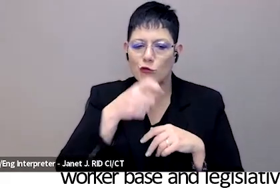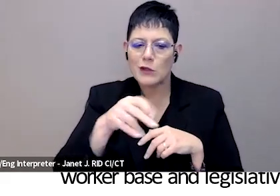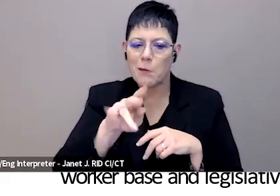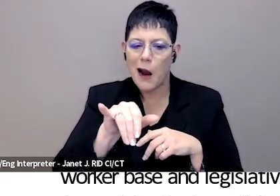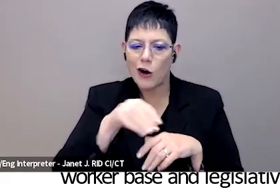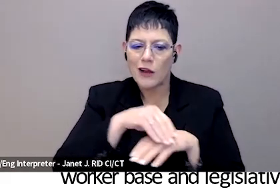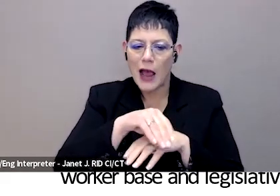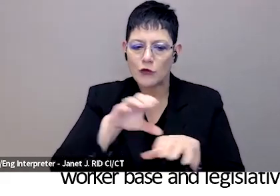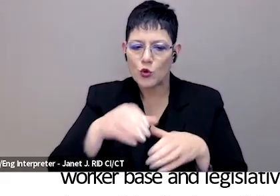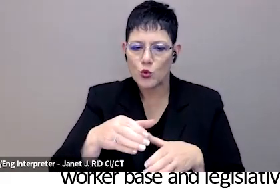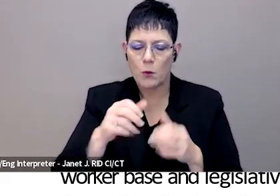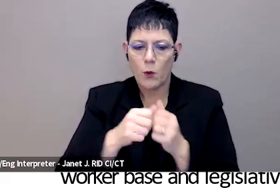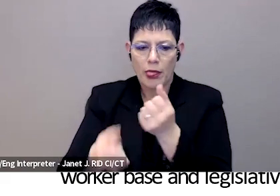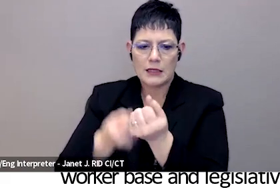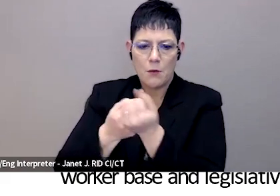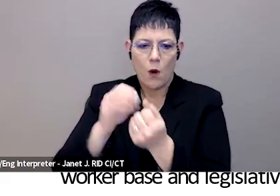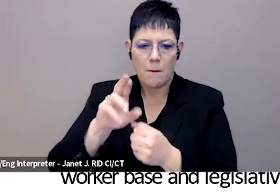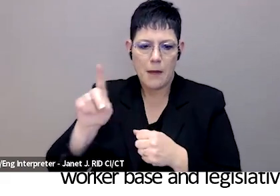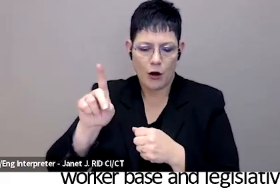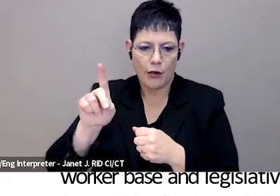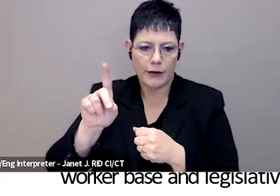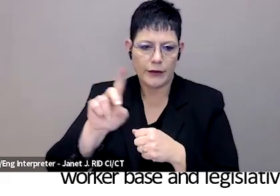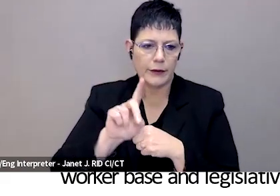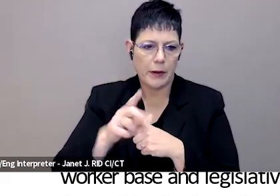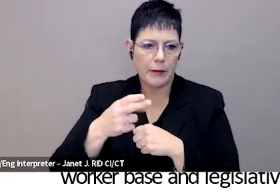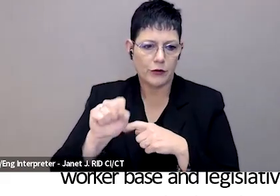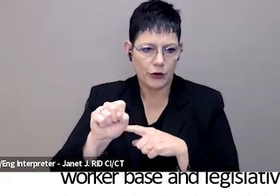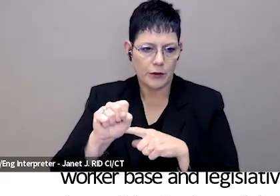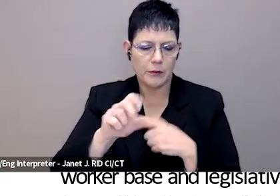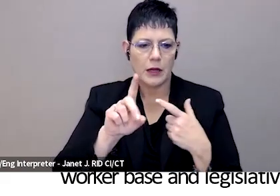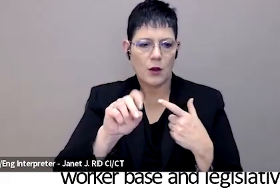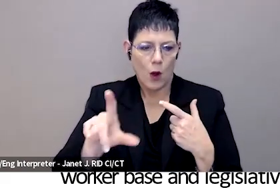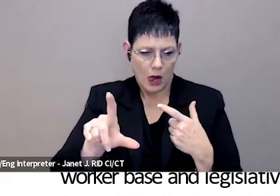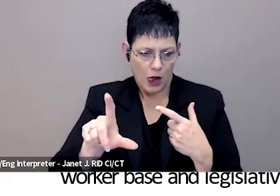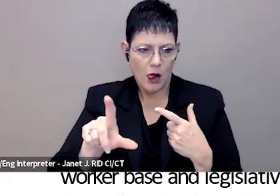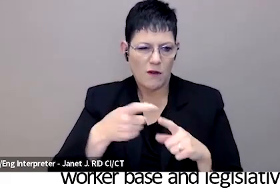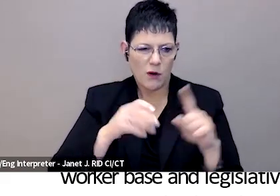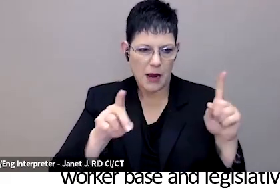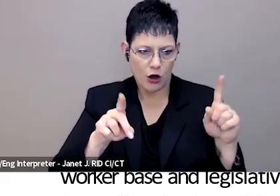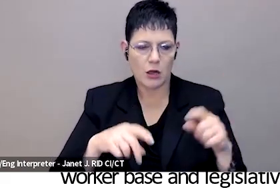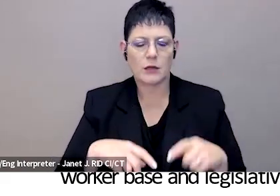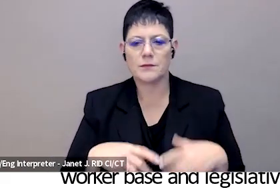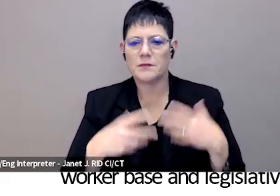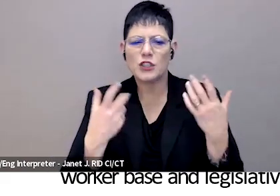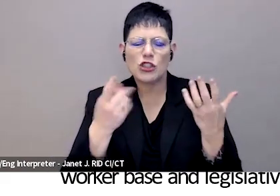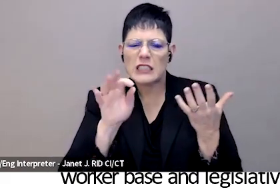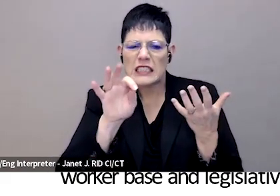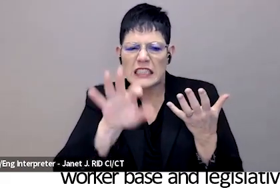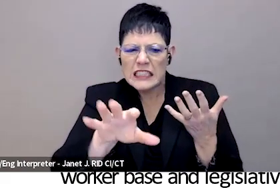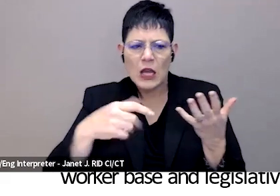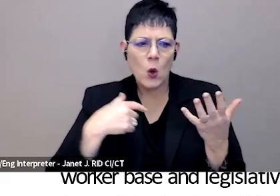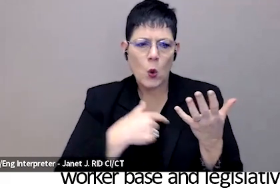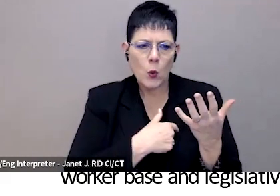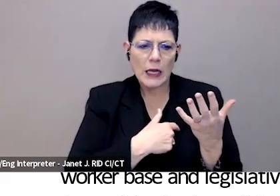with the support of the Maryland Department of Health and Department of Labor. And so just to state, you know, we believe